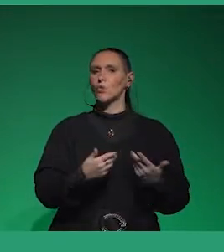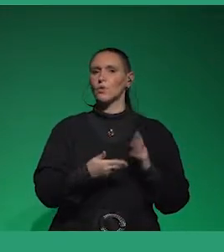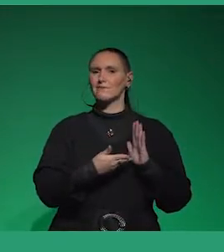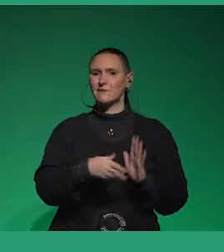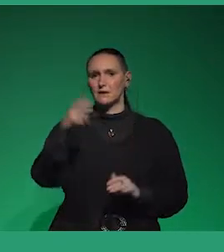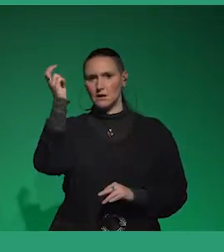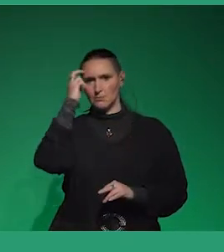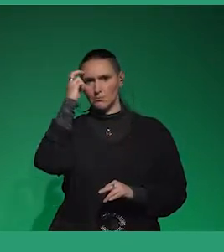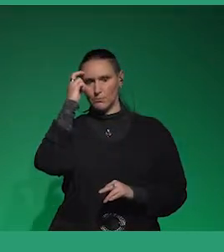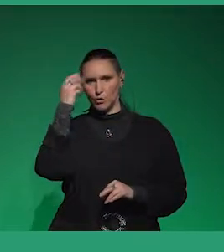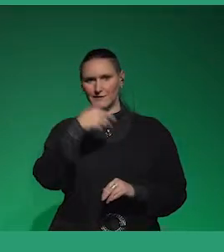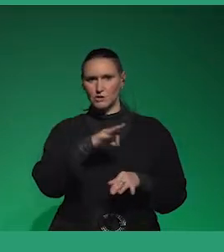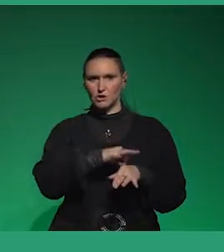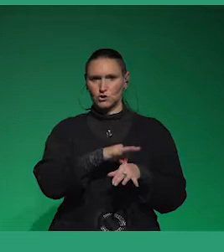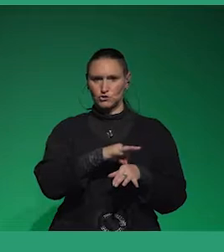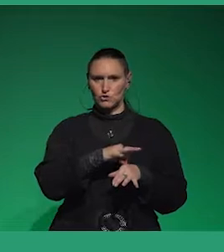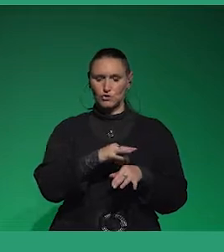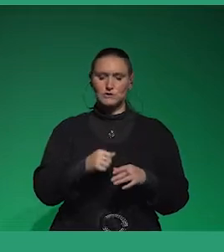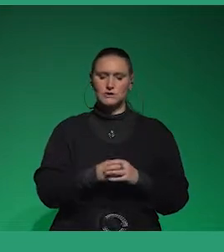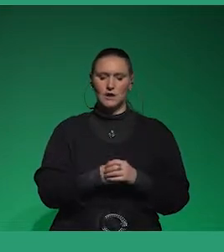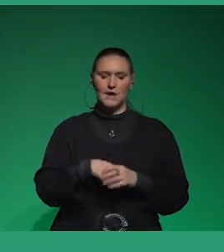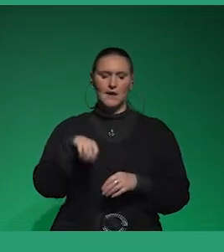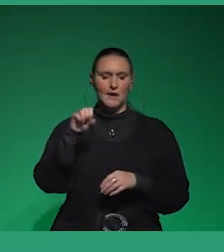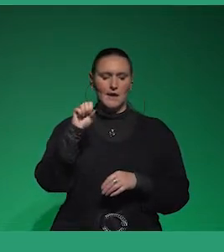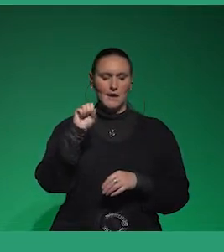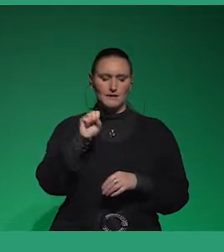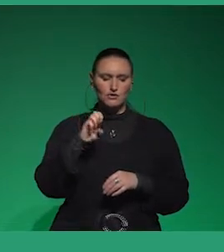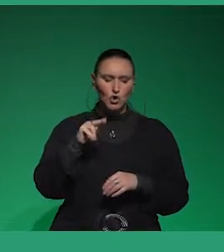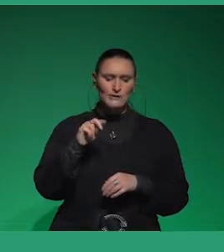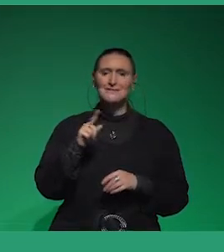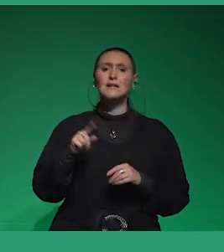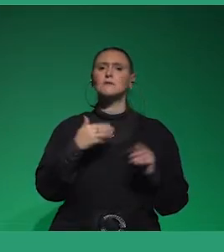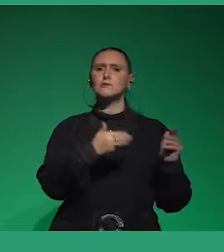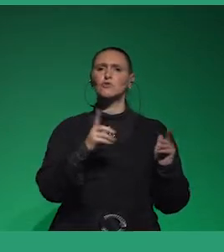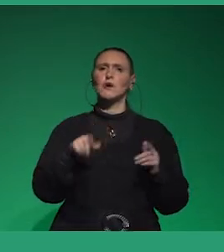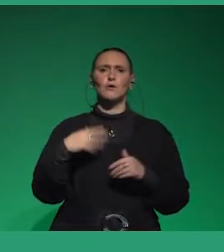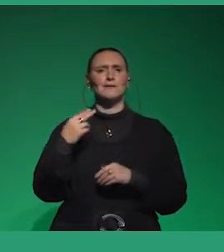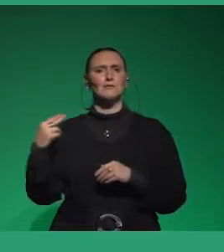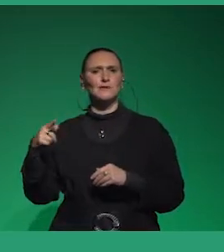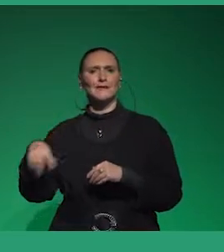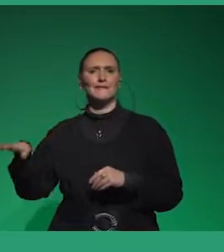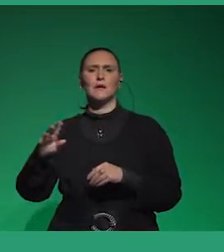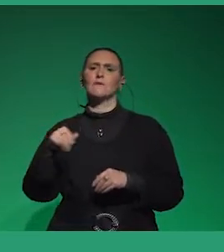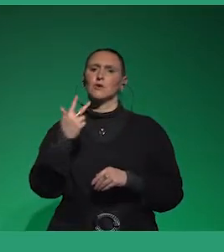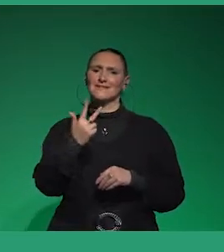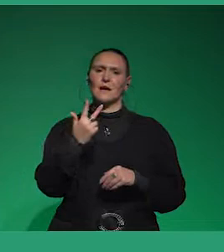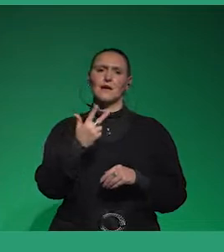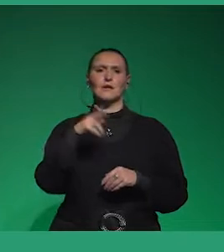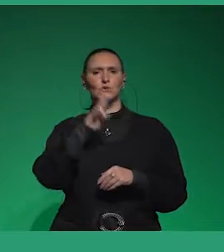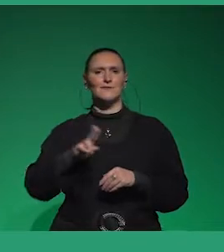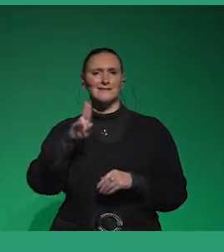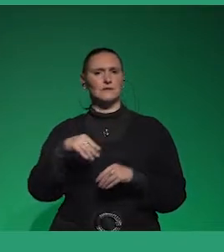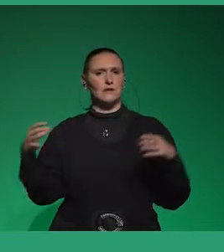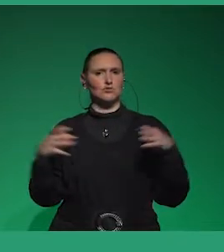Professor Dr. Stefan Sois, and the Indonesian partners, as has been mentioned, consists of 3 universities, IPB